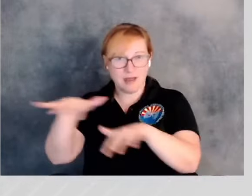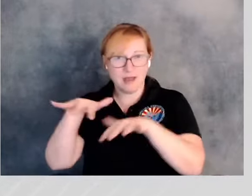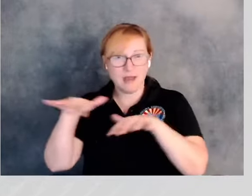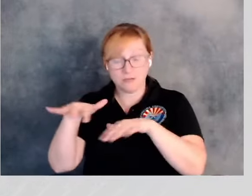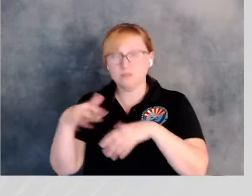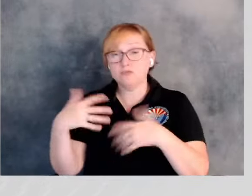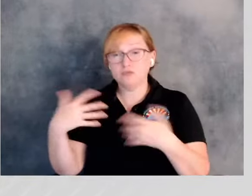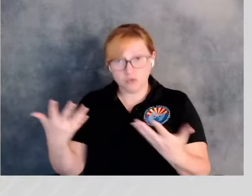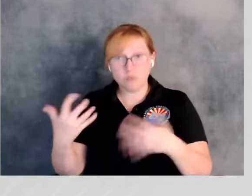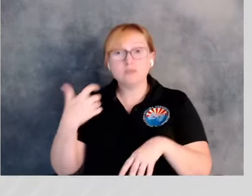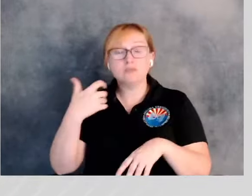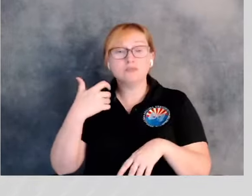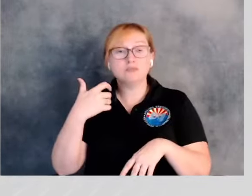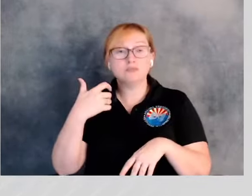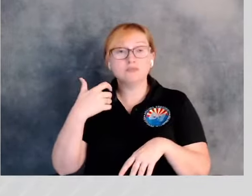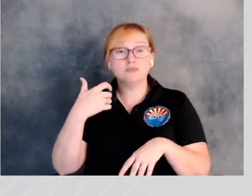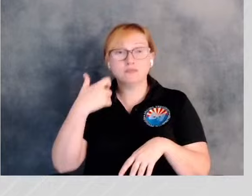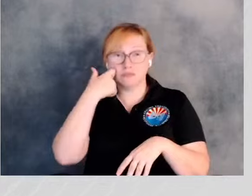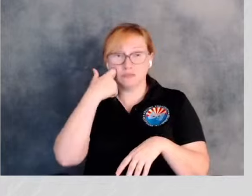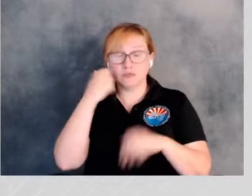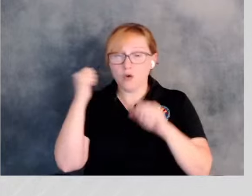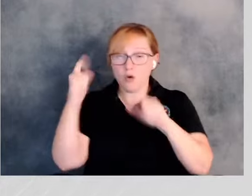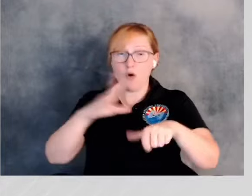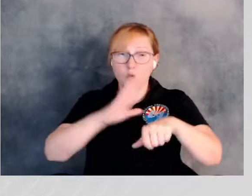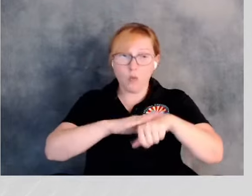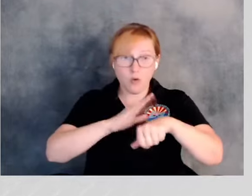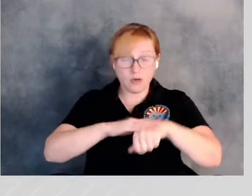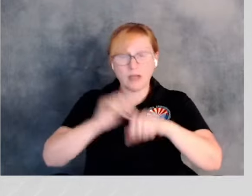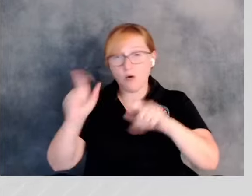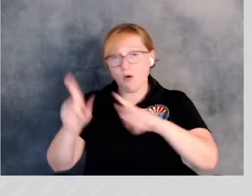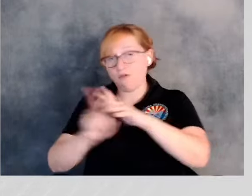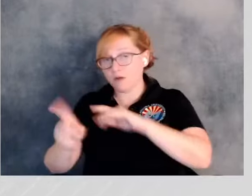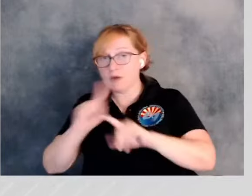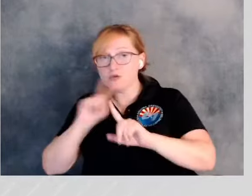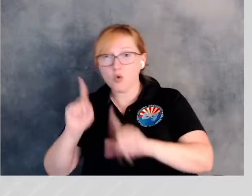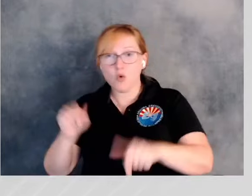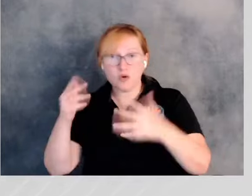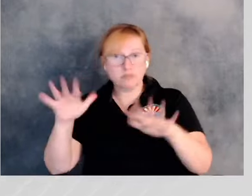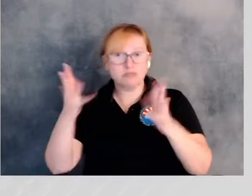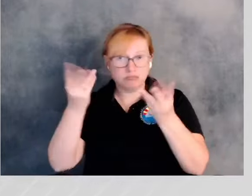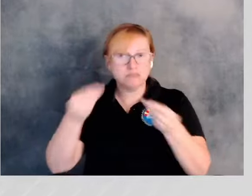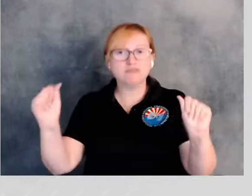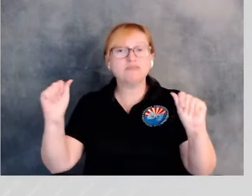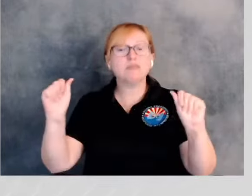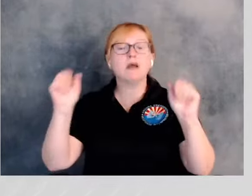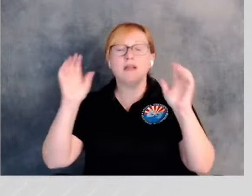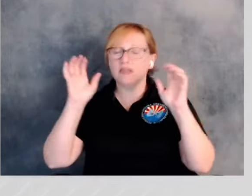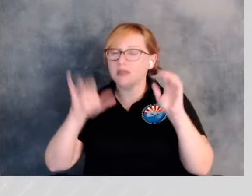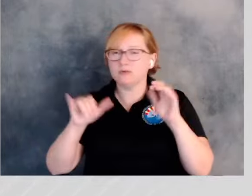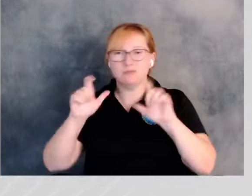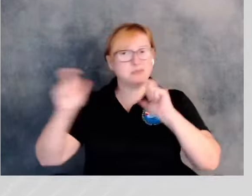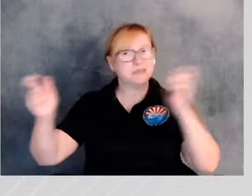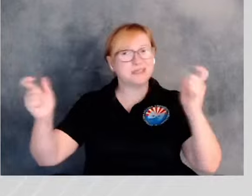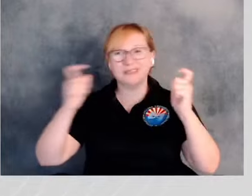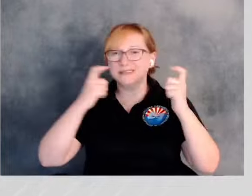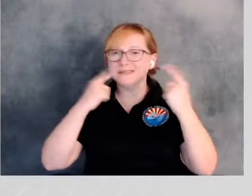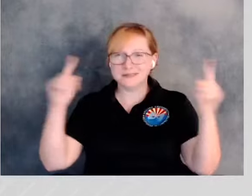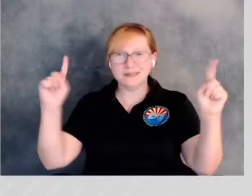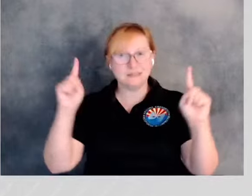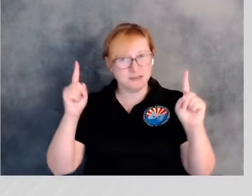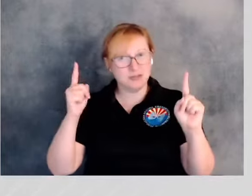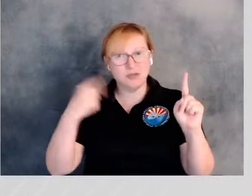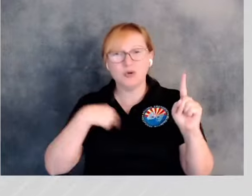to alleviate all of the warnings and the evacuation orders, and that was a big success. And we feel very grateful for San